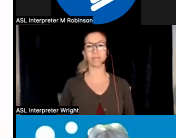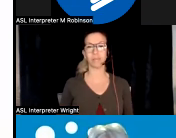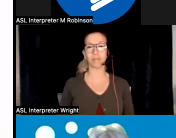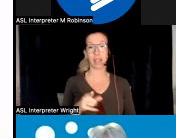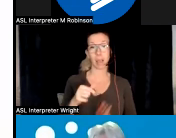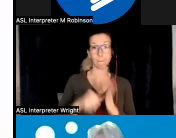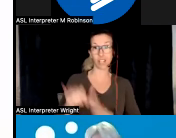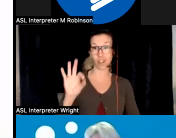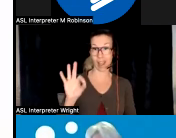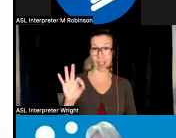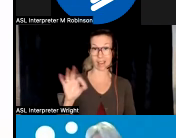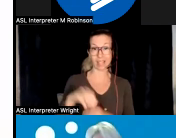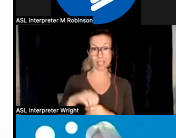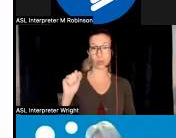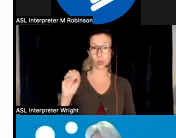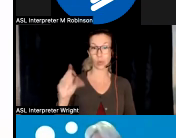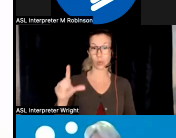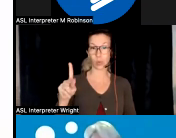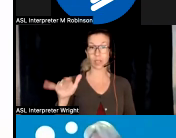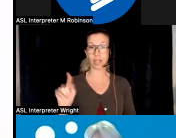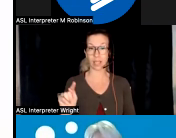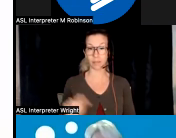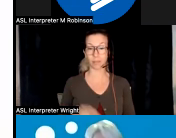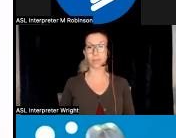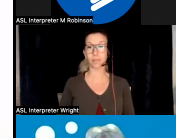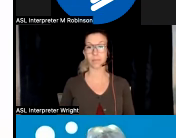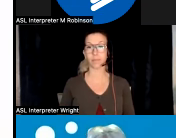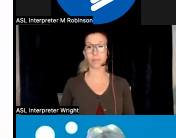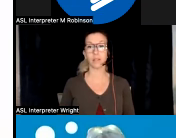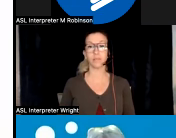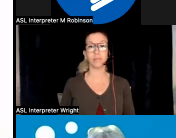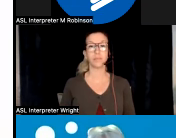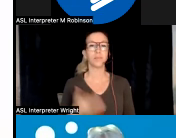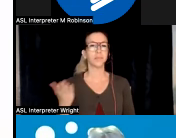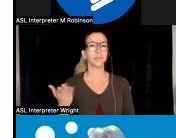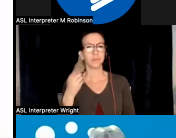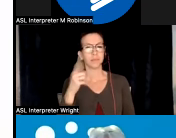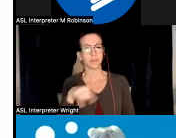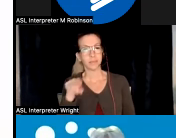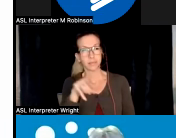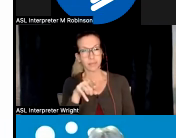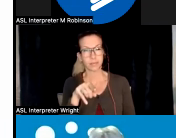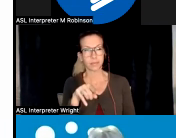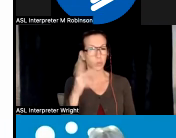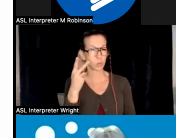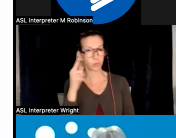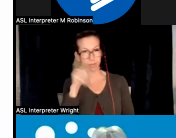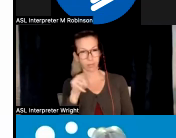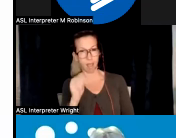toolkit. And what this lets you do is take a look, and you can see it helps you think about your